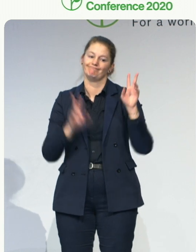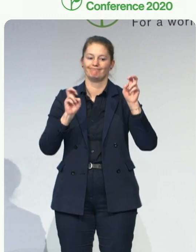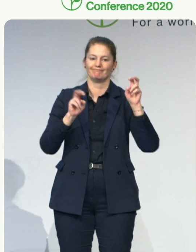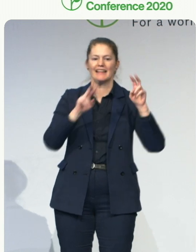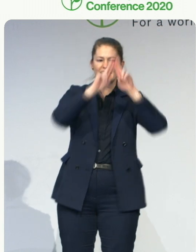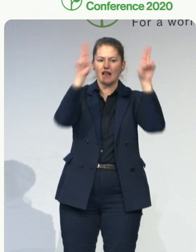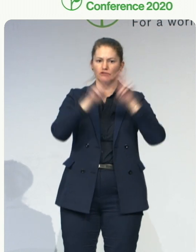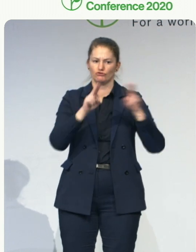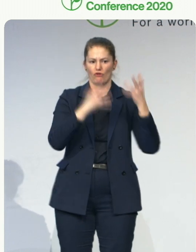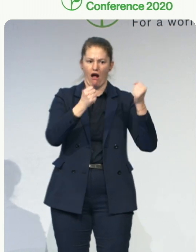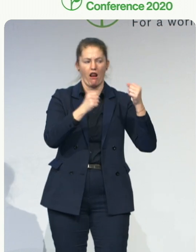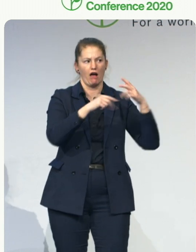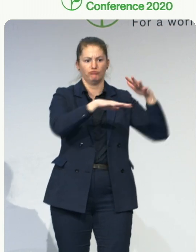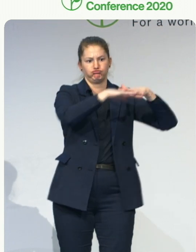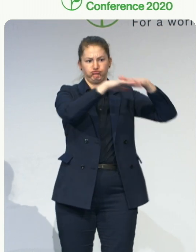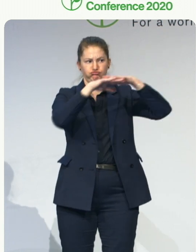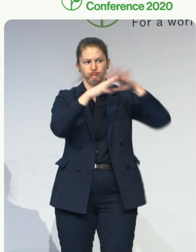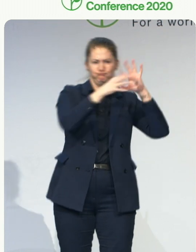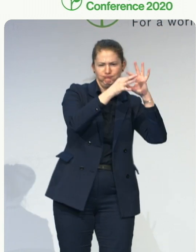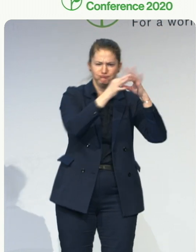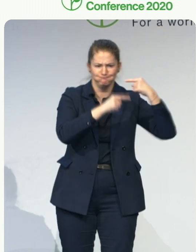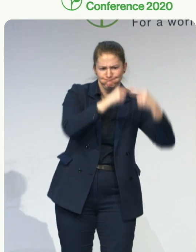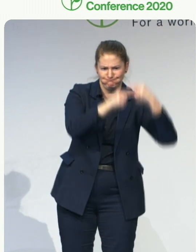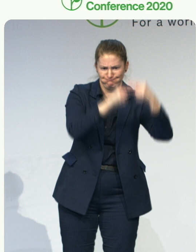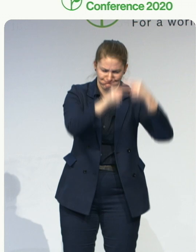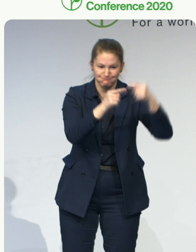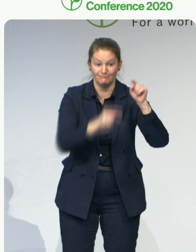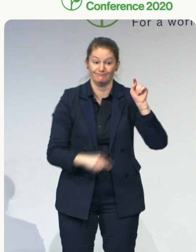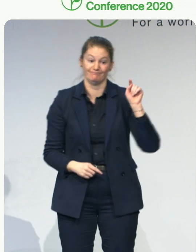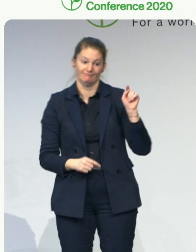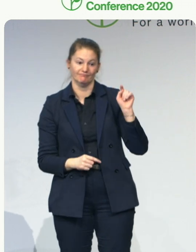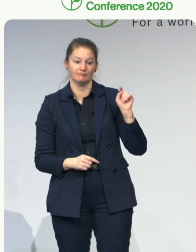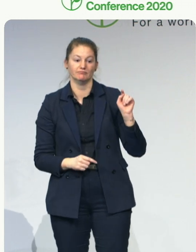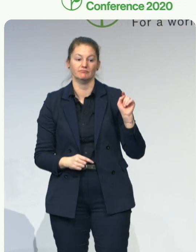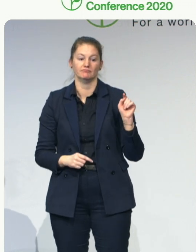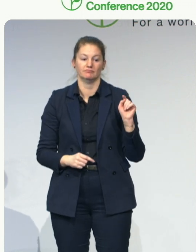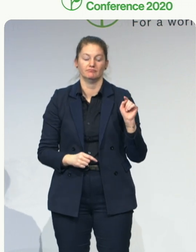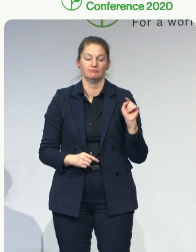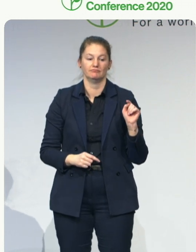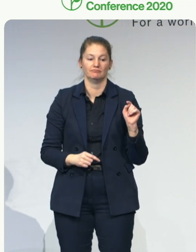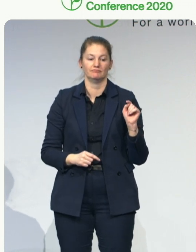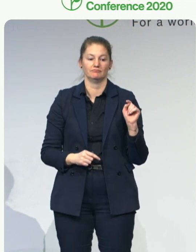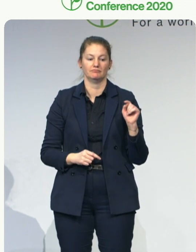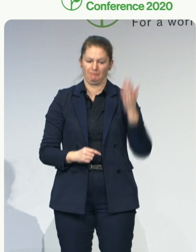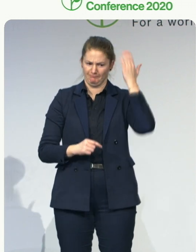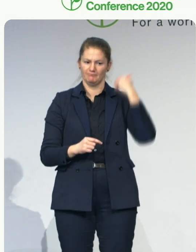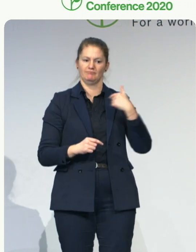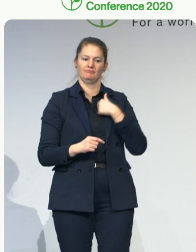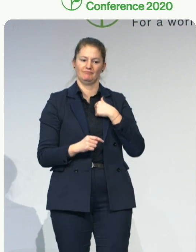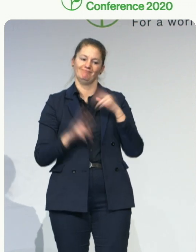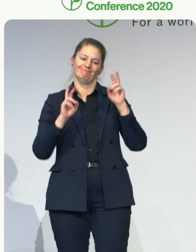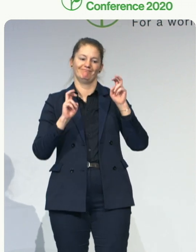Essl collection of modern art to the renowned Albertina Museum, we